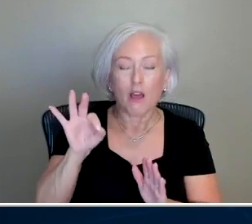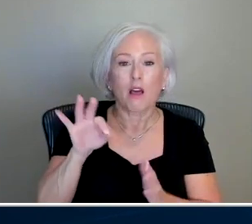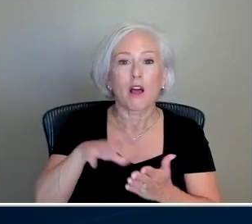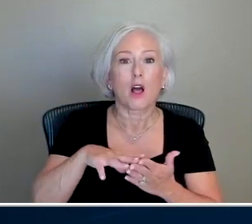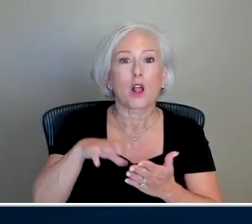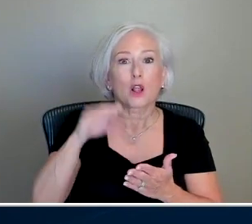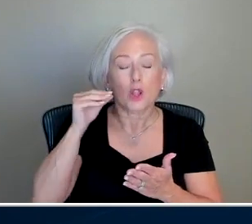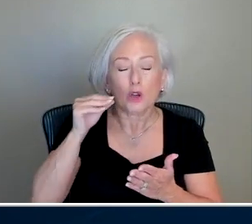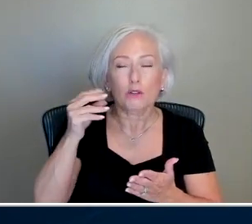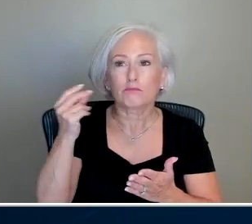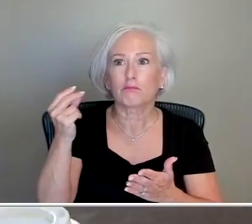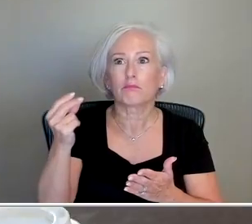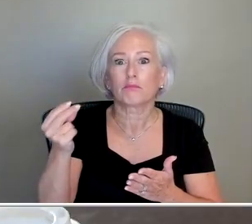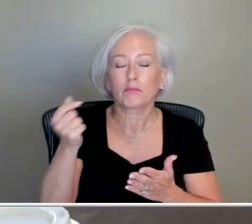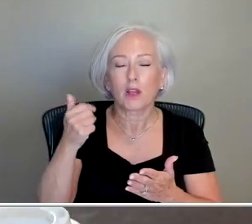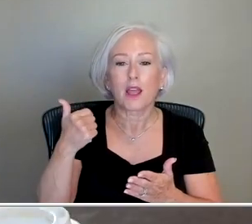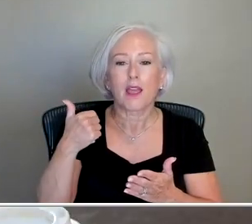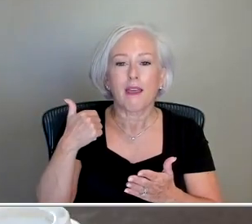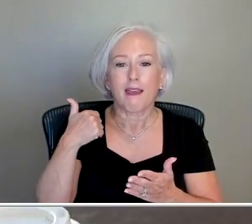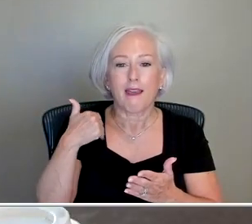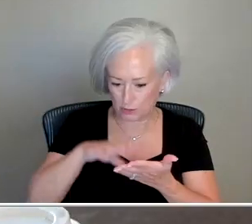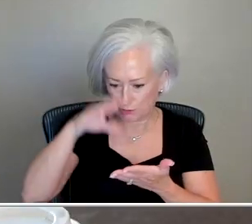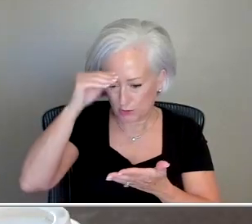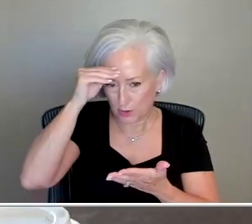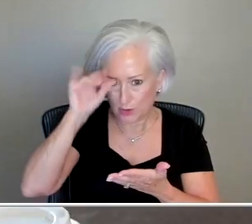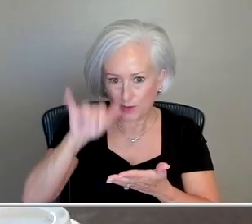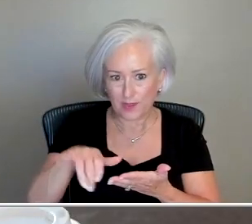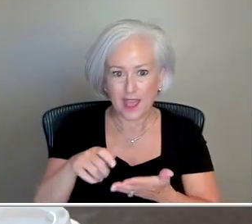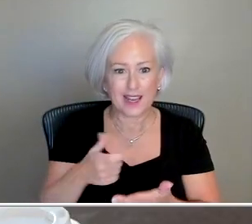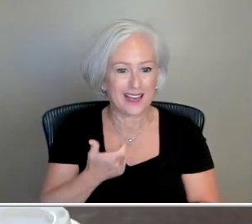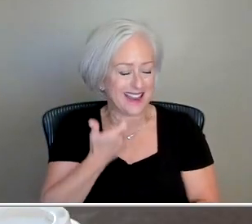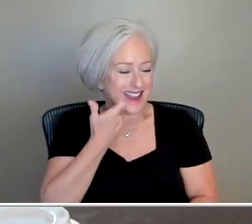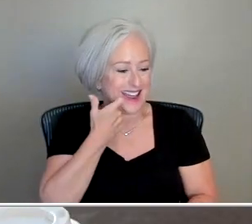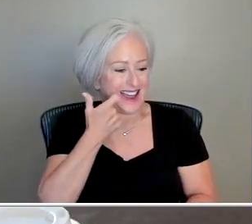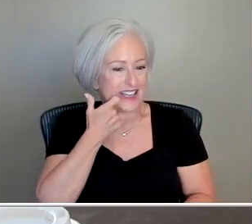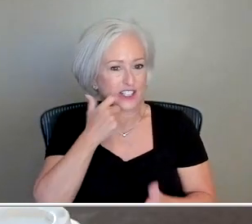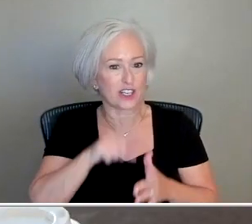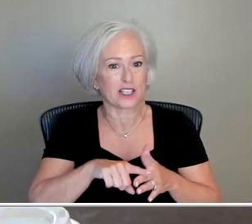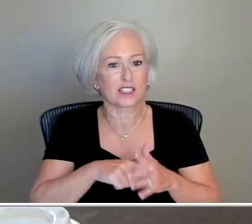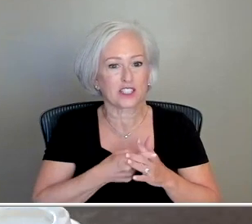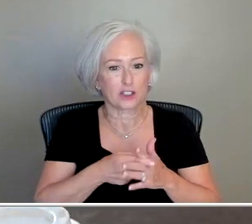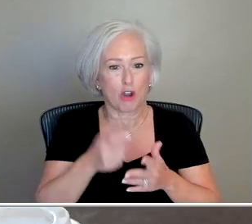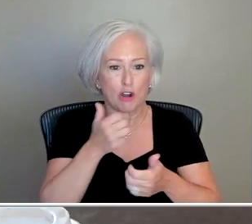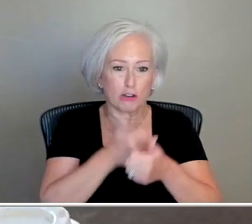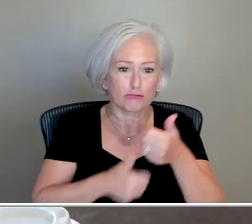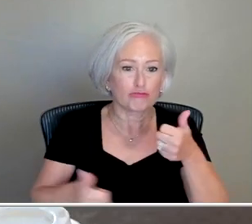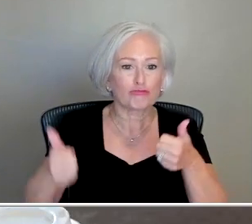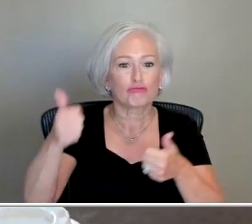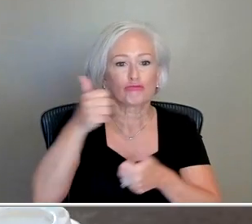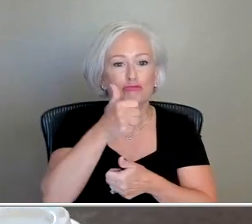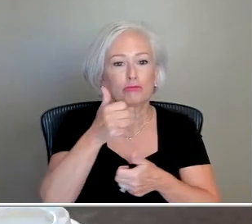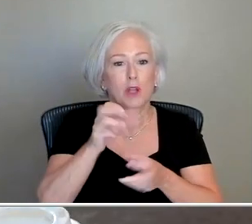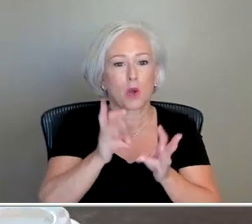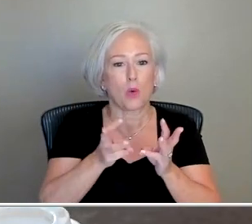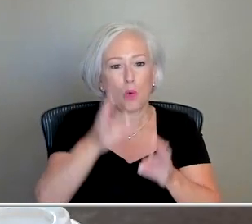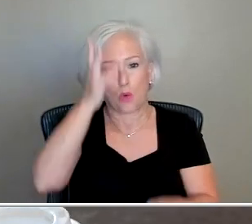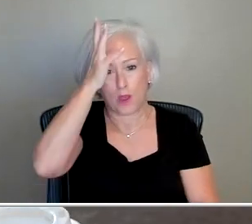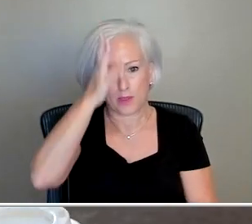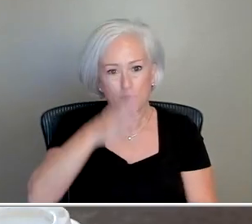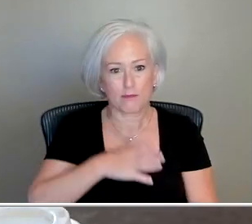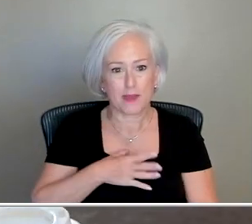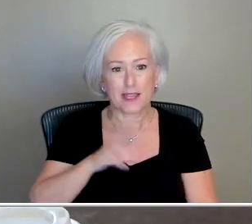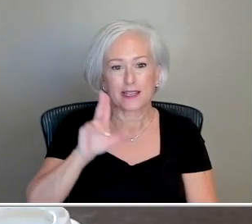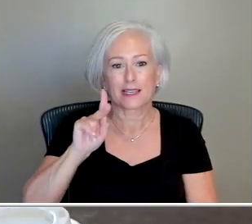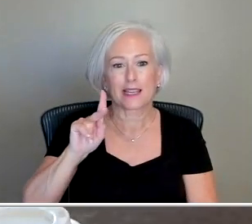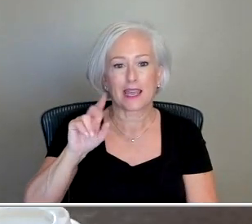that? Well, I had just started and became Chief Meteorologist at KSHB 41, and it